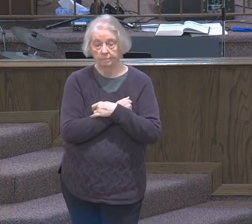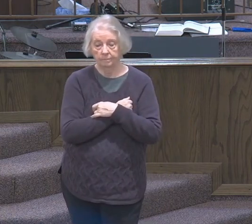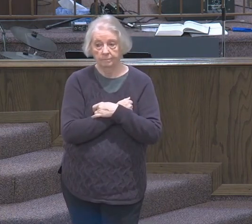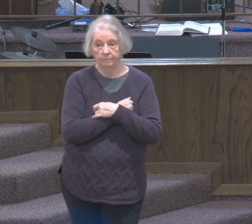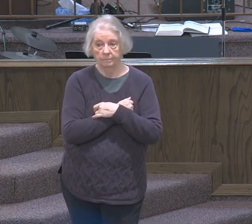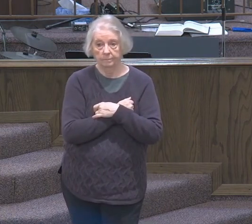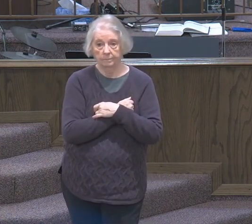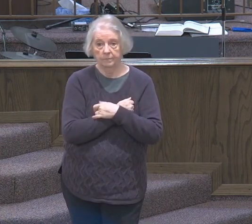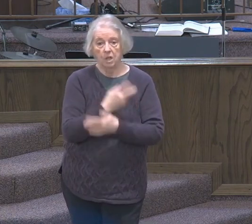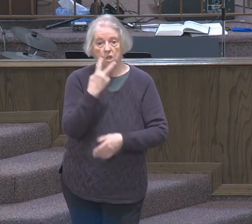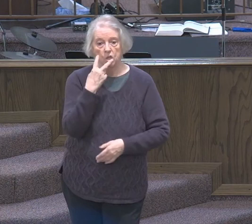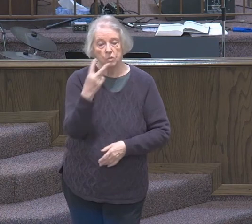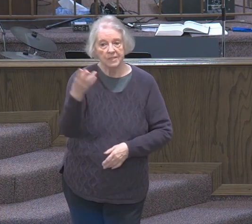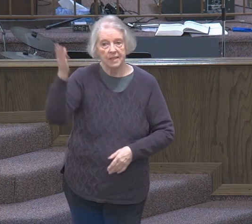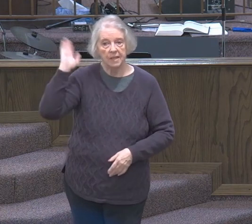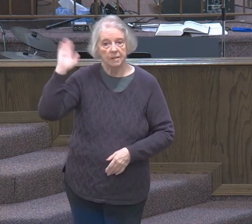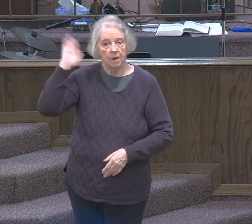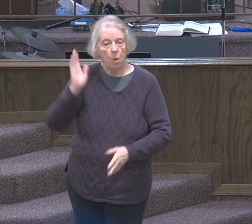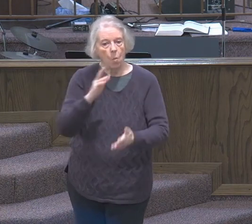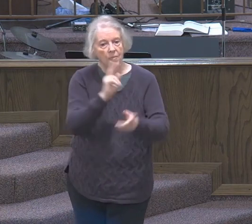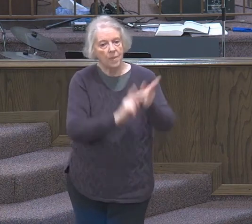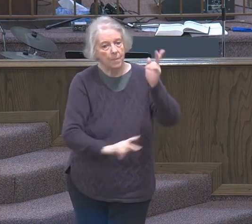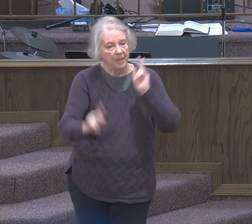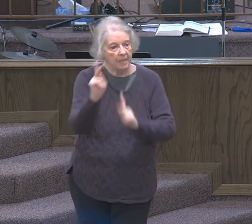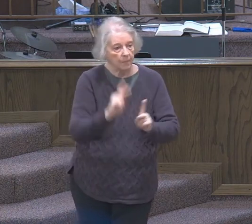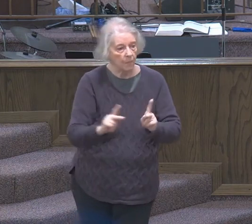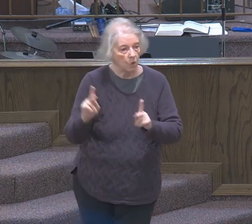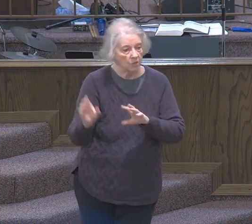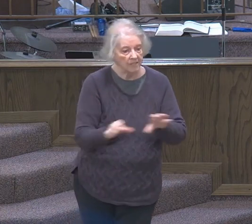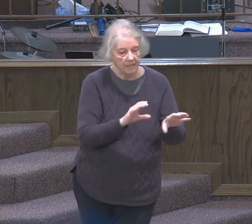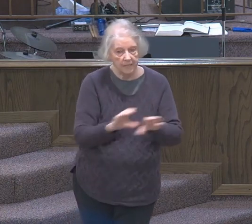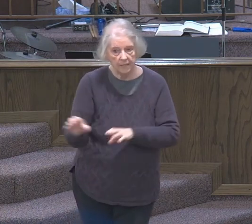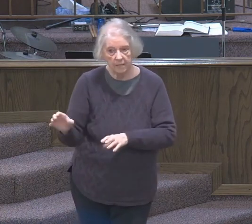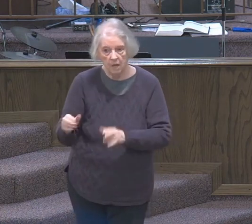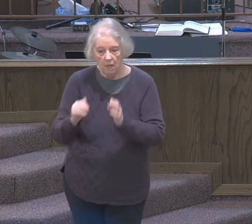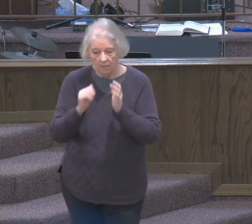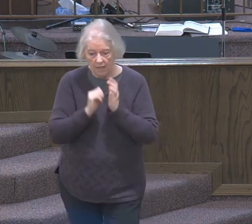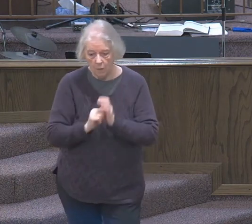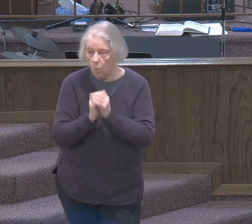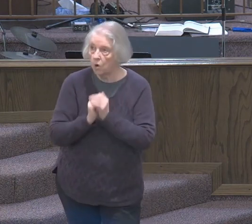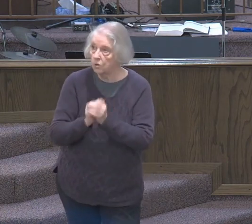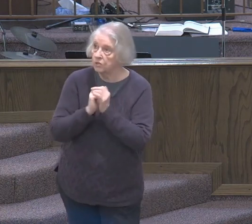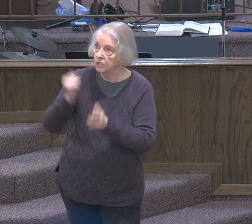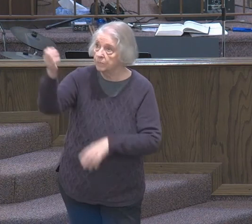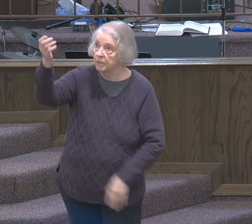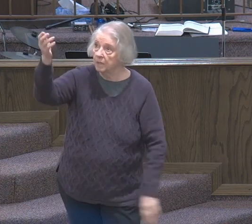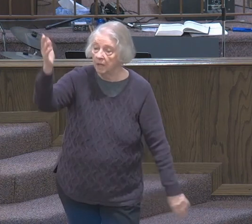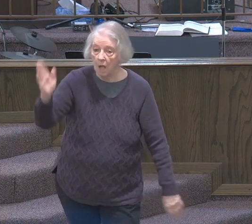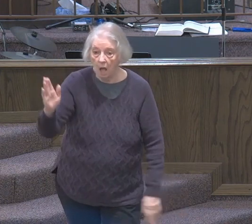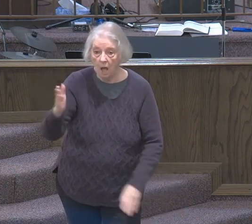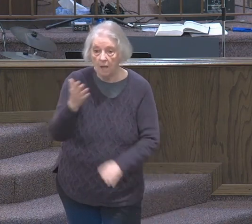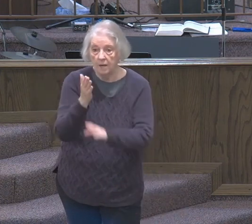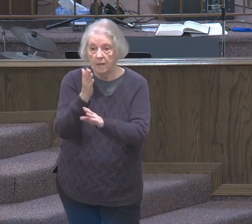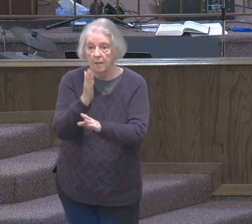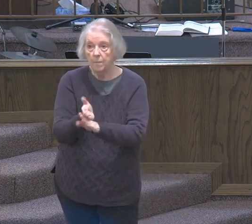You see, what they did, their response to God was, their worship of God was before anything really happened. And